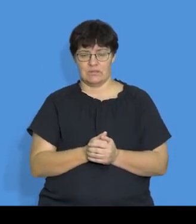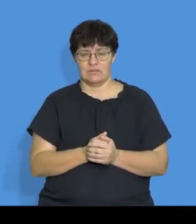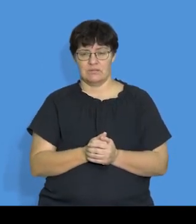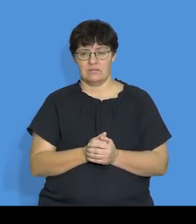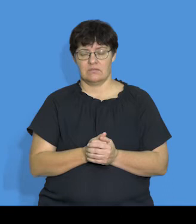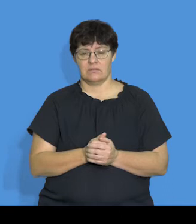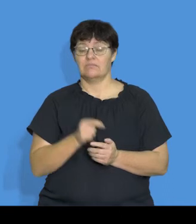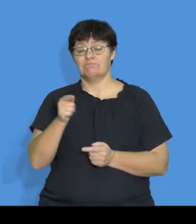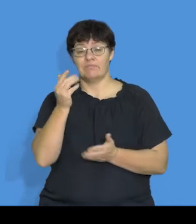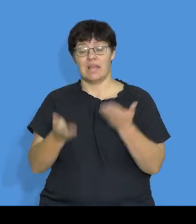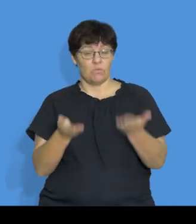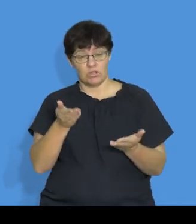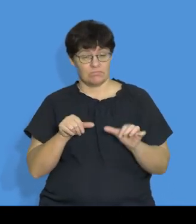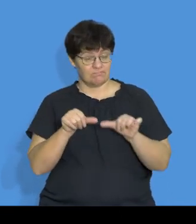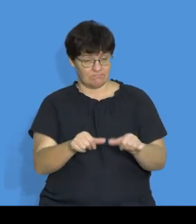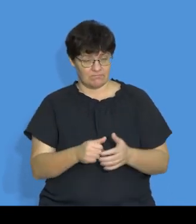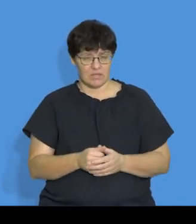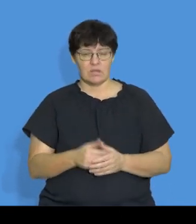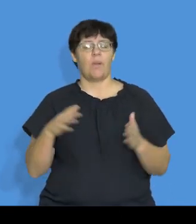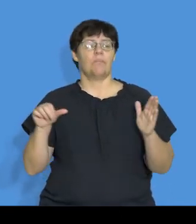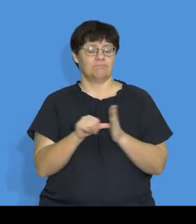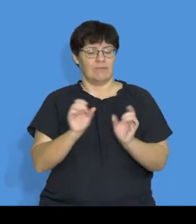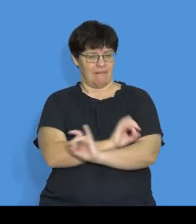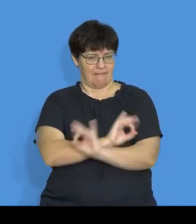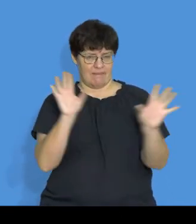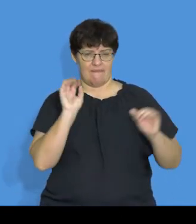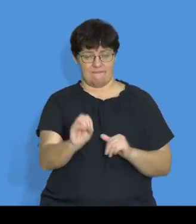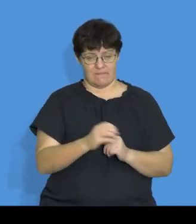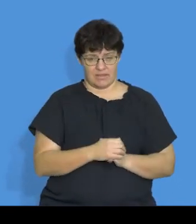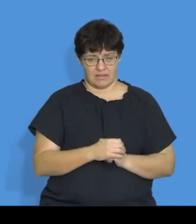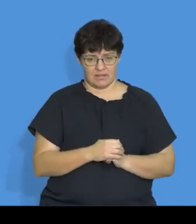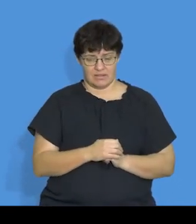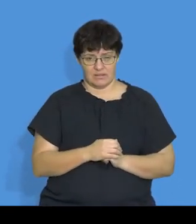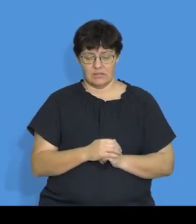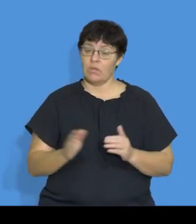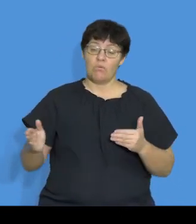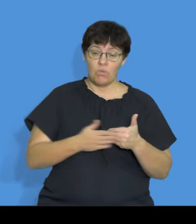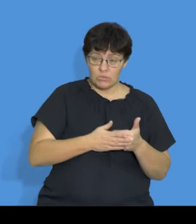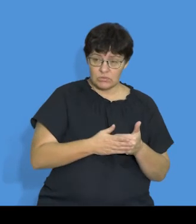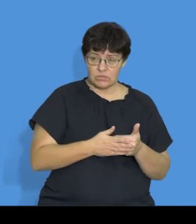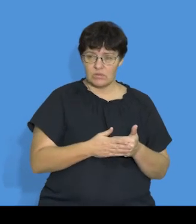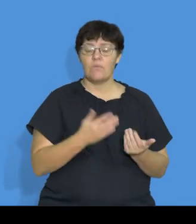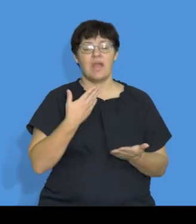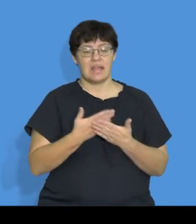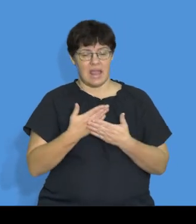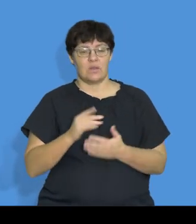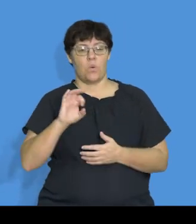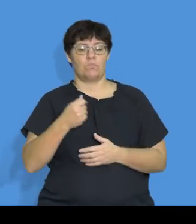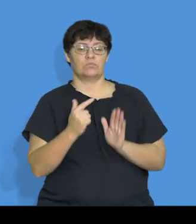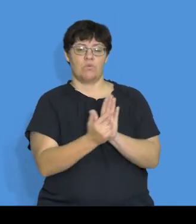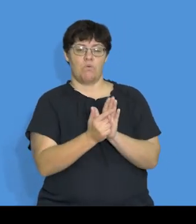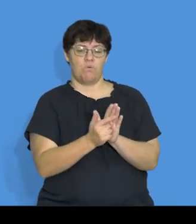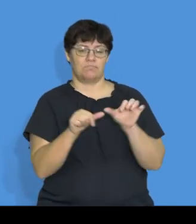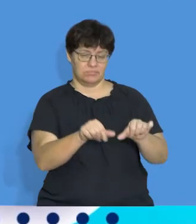that equation is concerned, I think it's very, very clear. So when the switch is closed, we can apply the Ohm's law. So if you